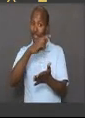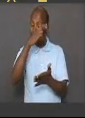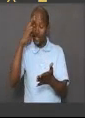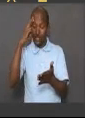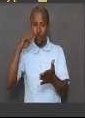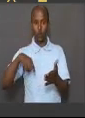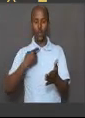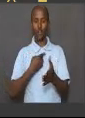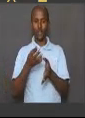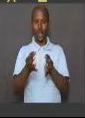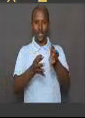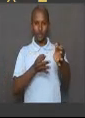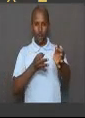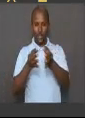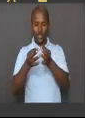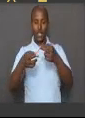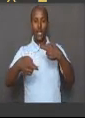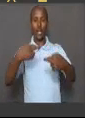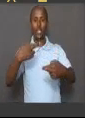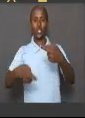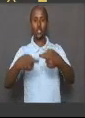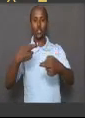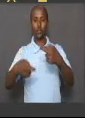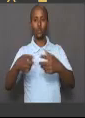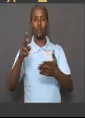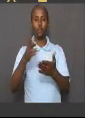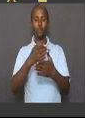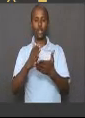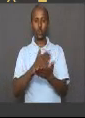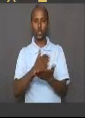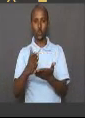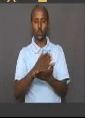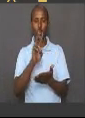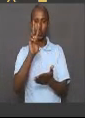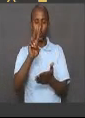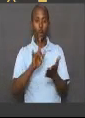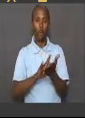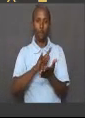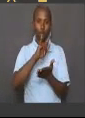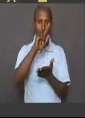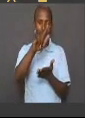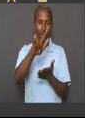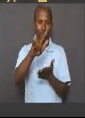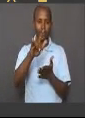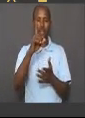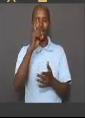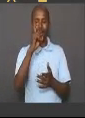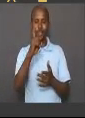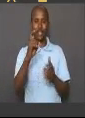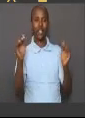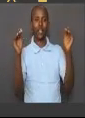we can express the relationship between the two flights as